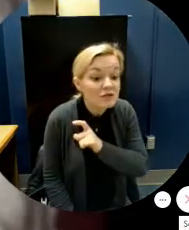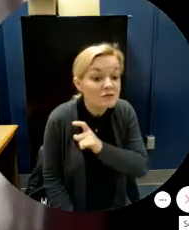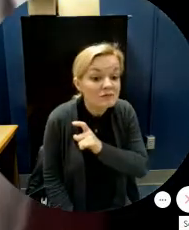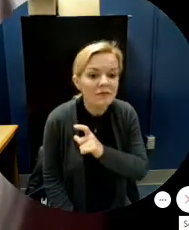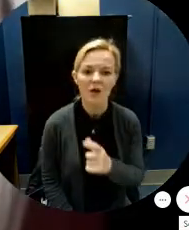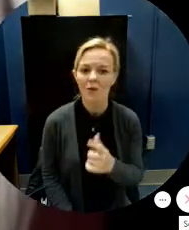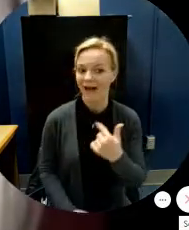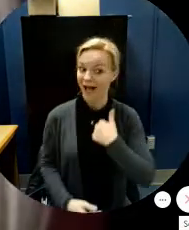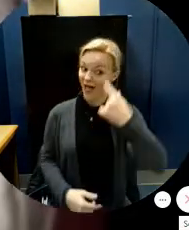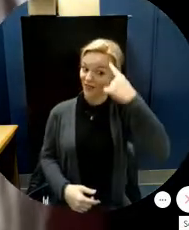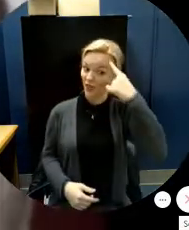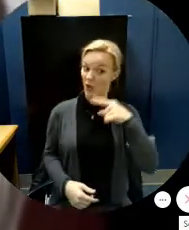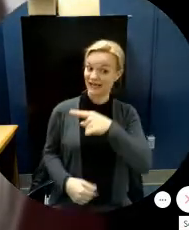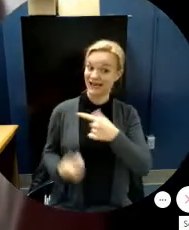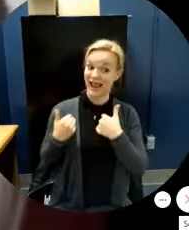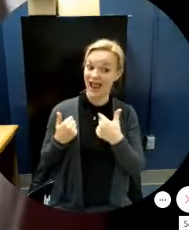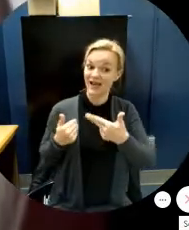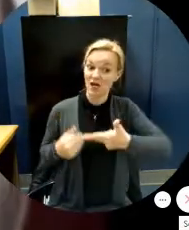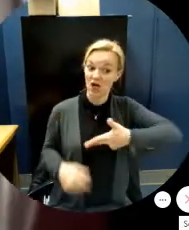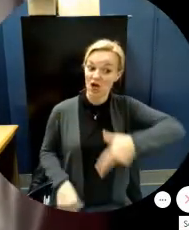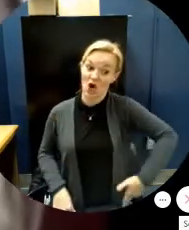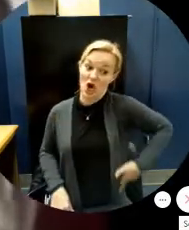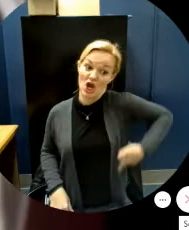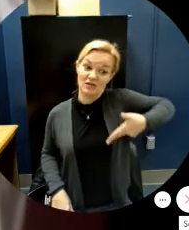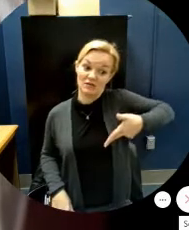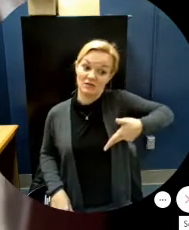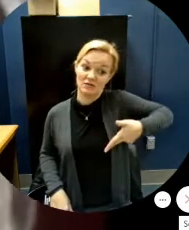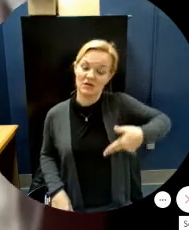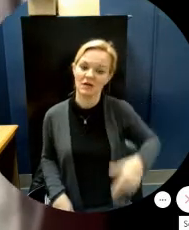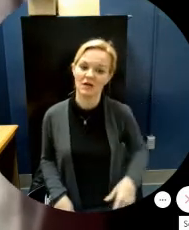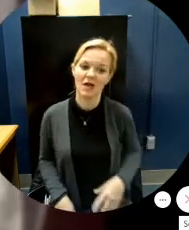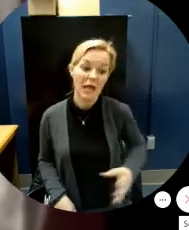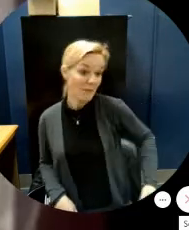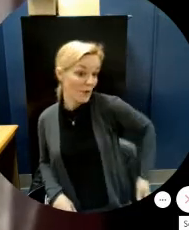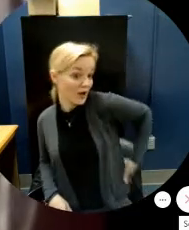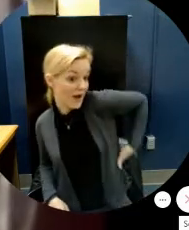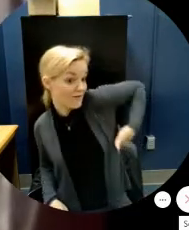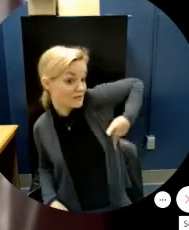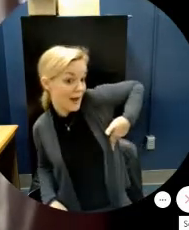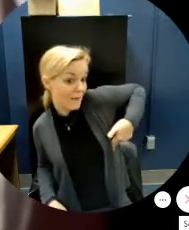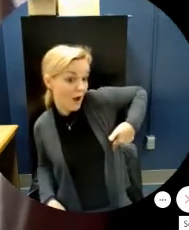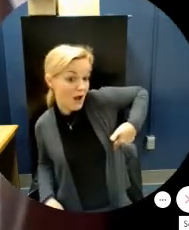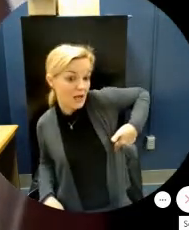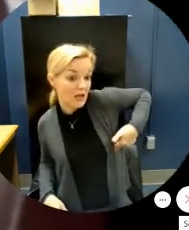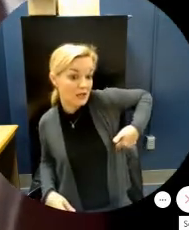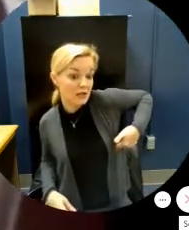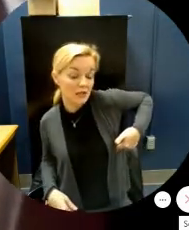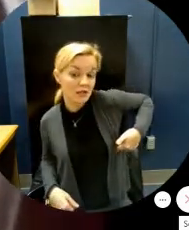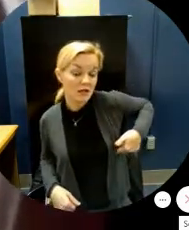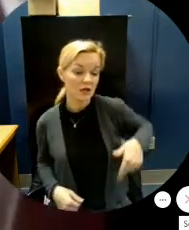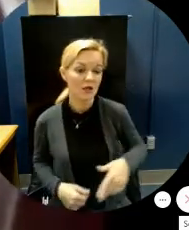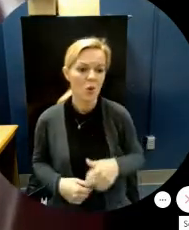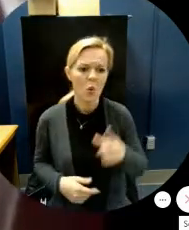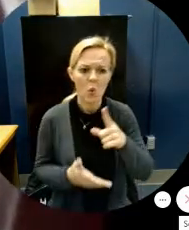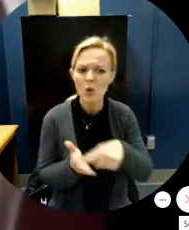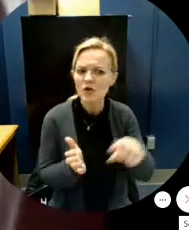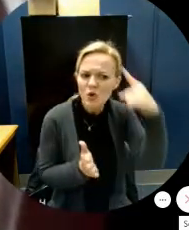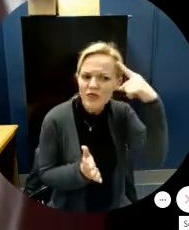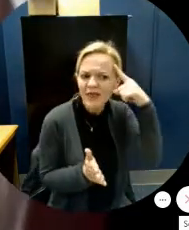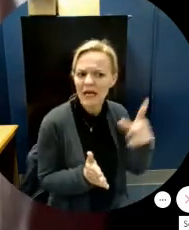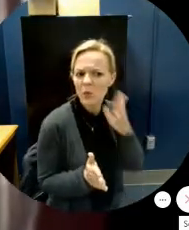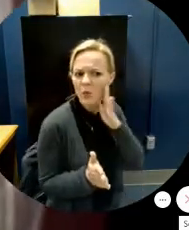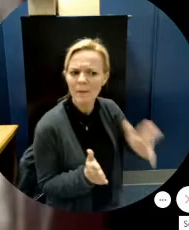Well, I thought he had a gun. Yeah, when he pulled it out of his back pocket. What did you think? What did you think that he was pulling